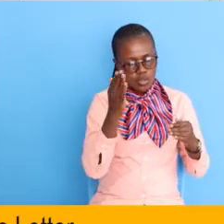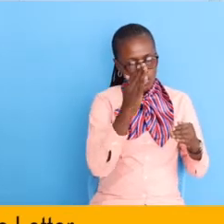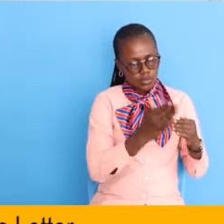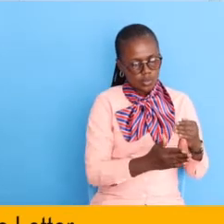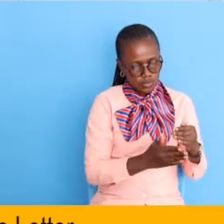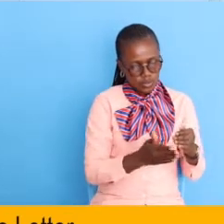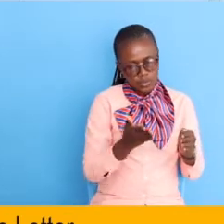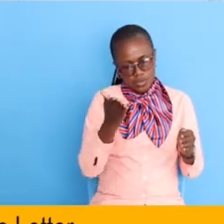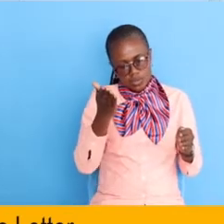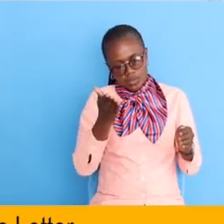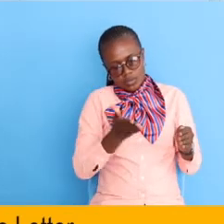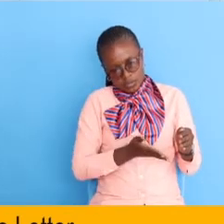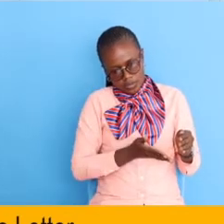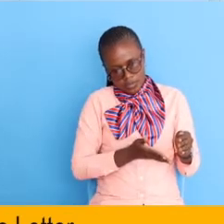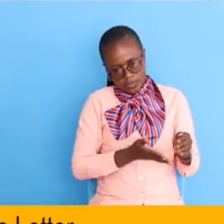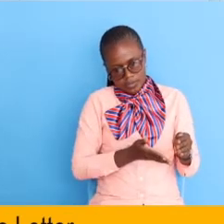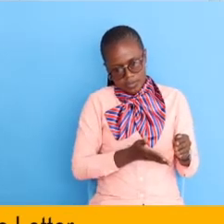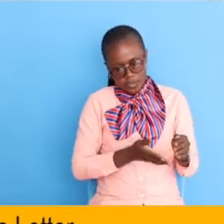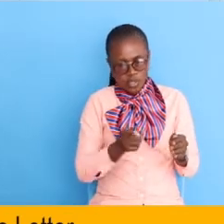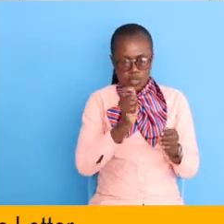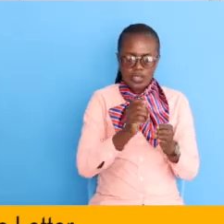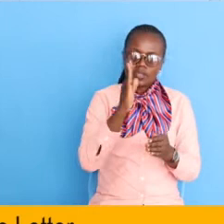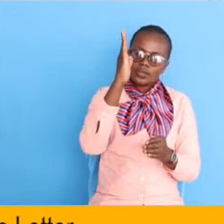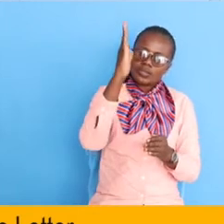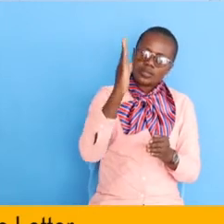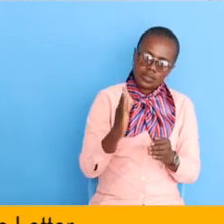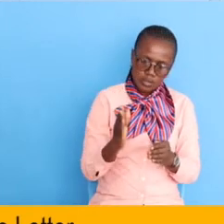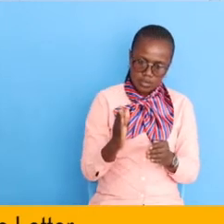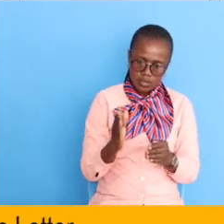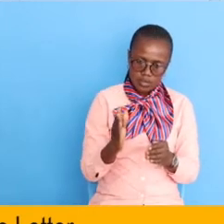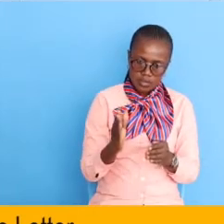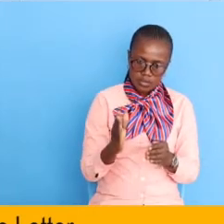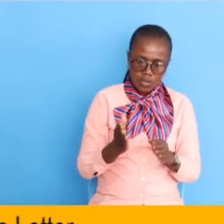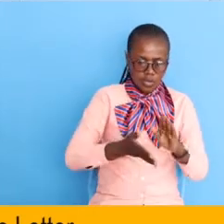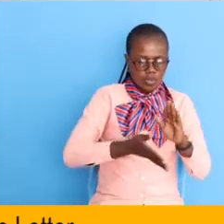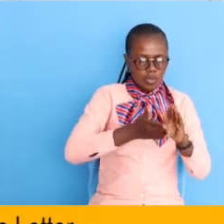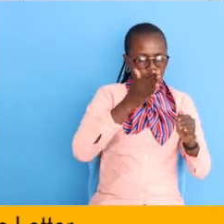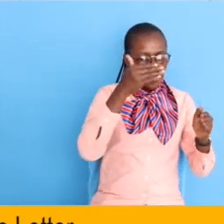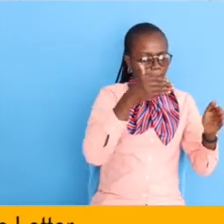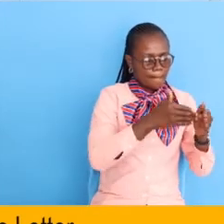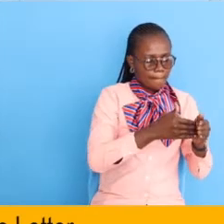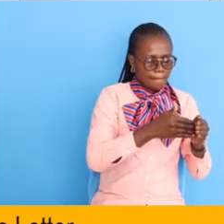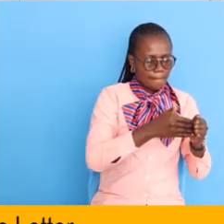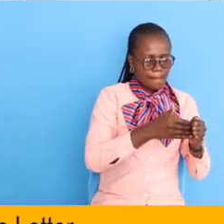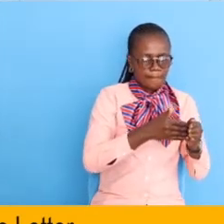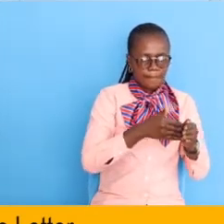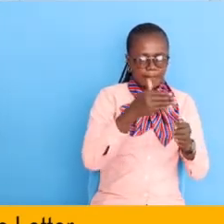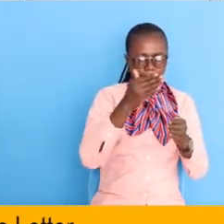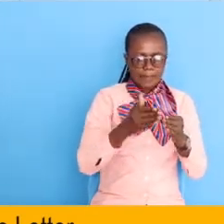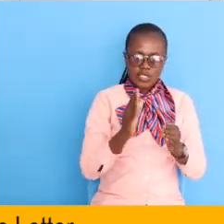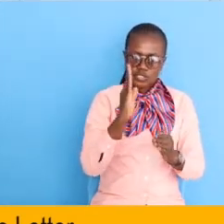line. But when you write it in slanted, then of course the ending has to be somewhere in the middle of